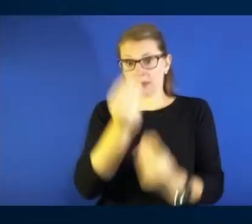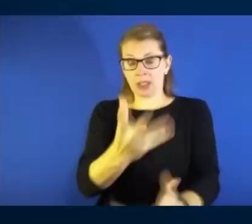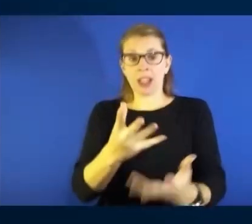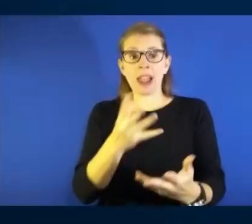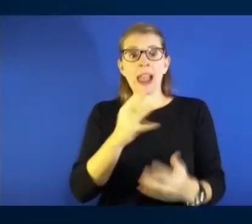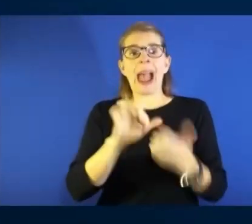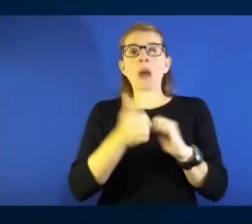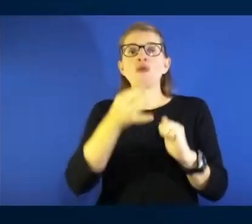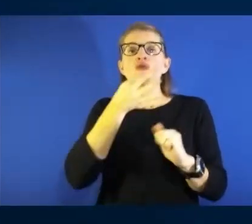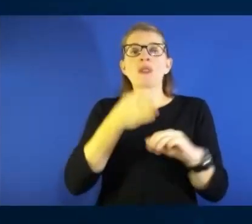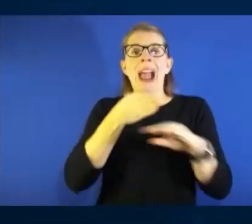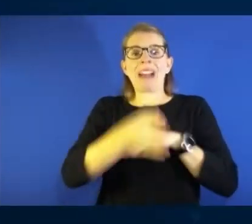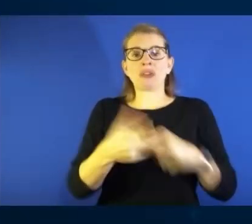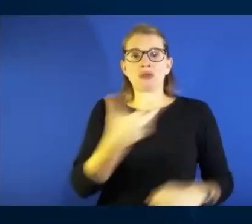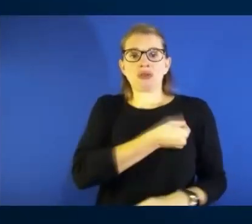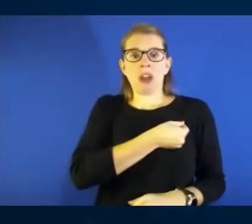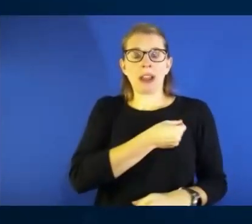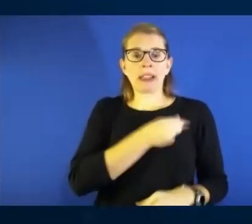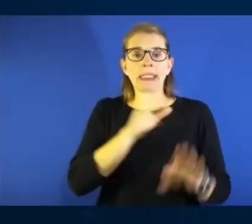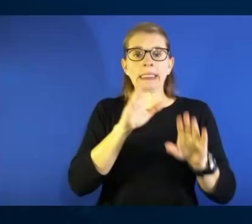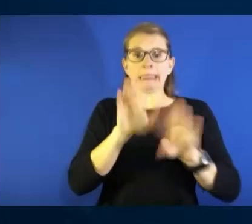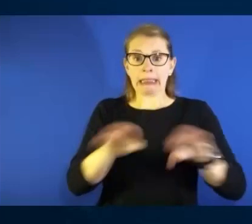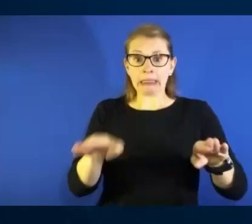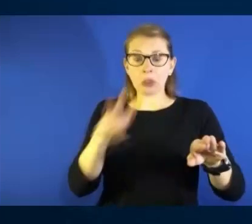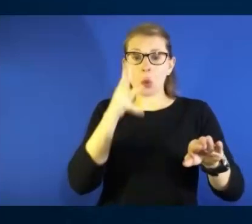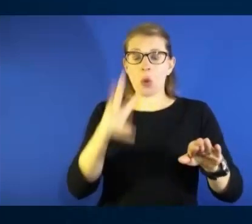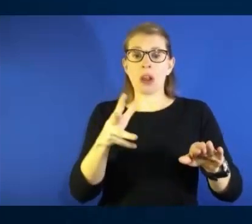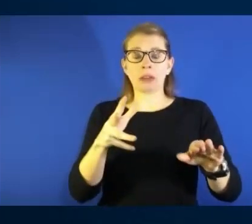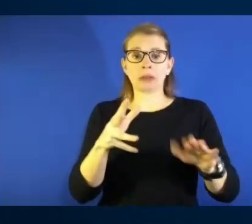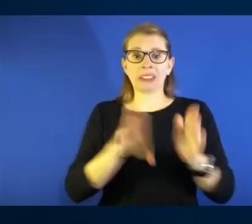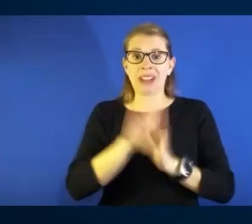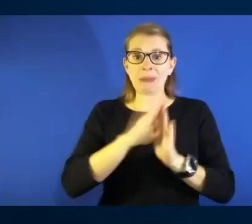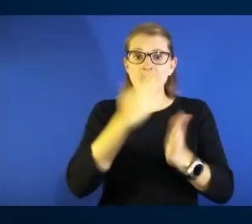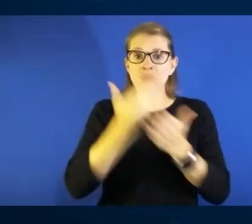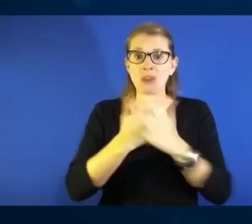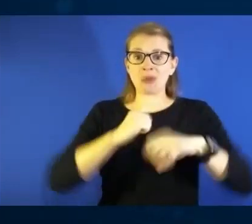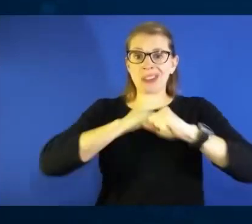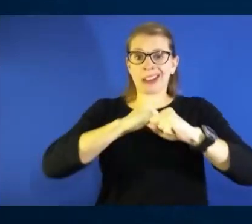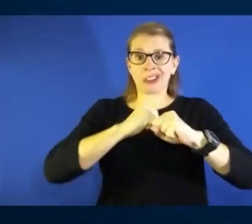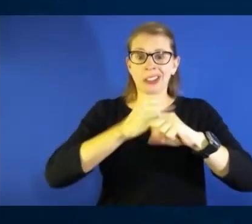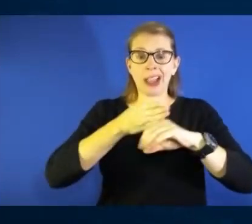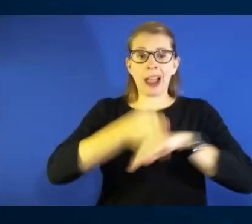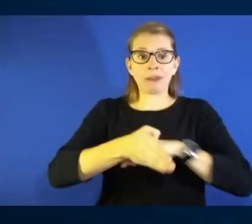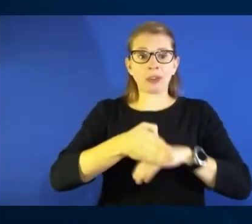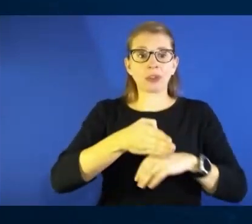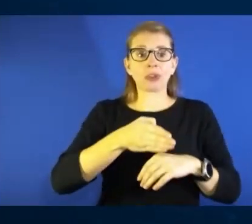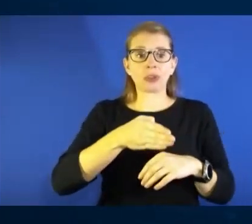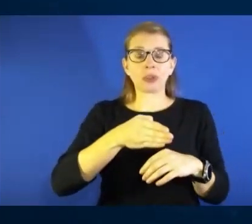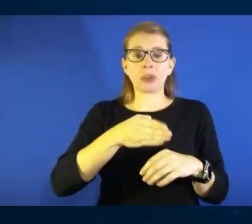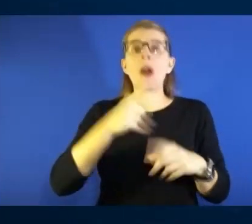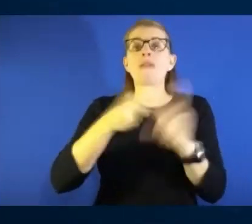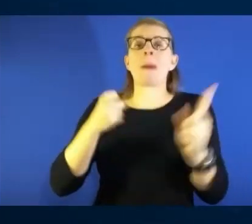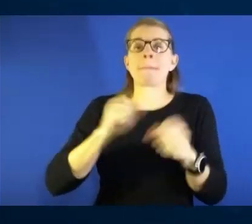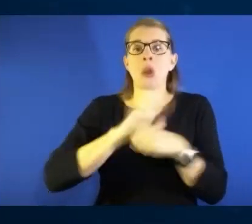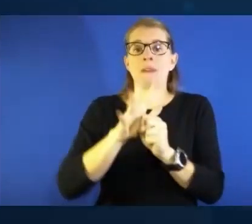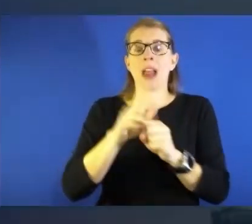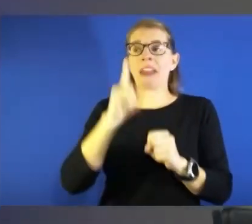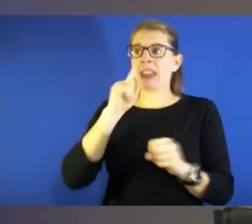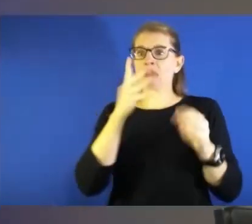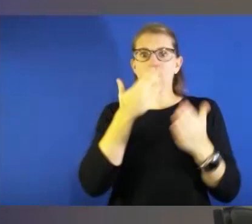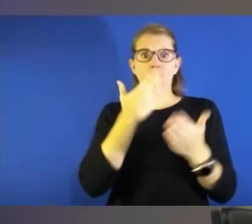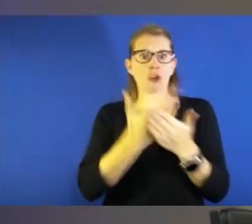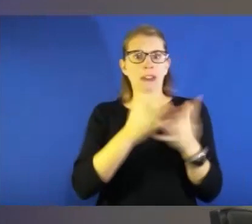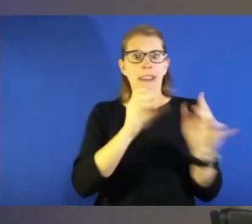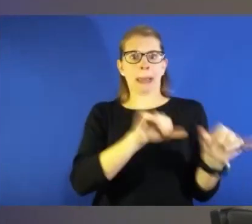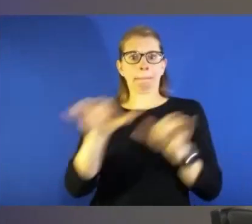think kids will get good protection from COVID? I think it's going to be very similar to when adults get the vaccine. So within that couple of weeks